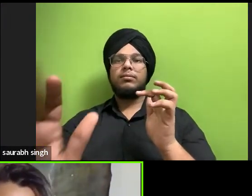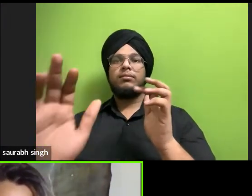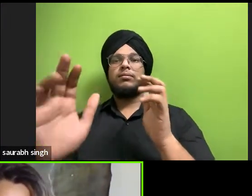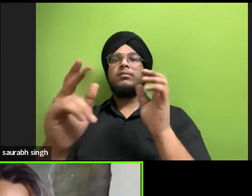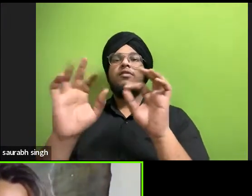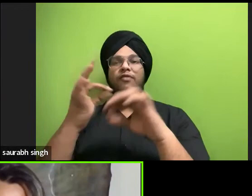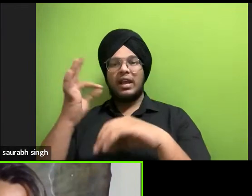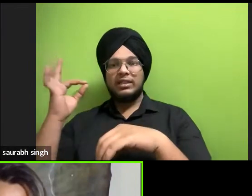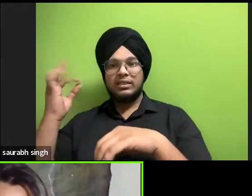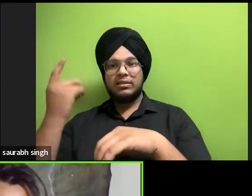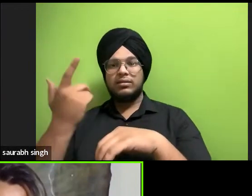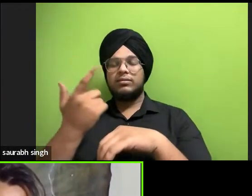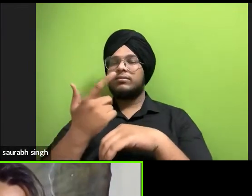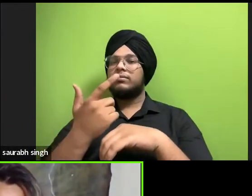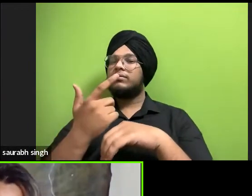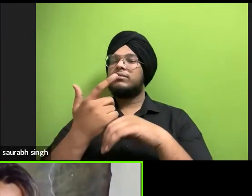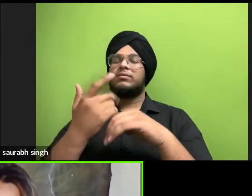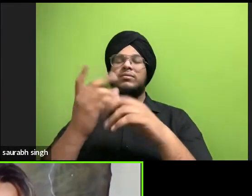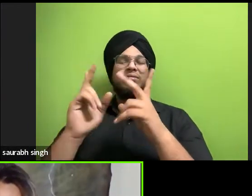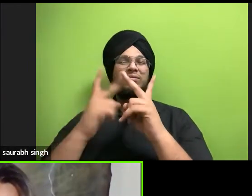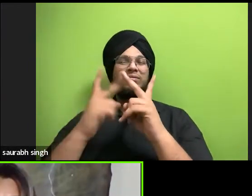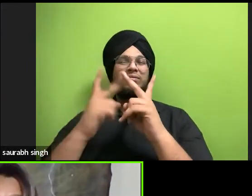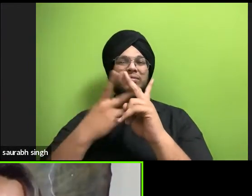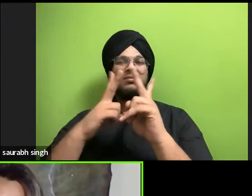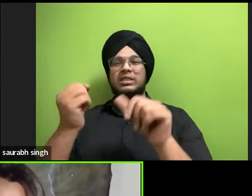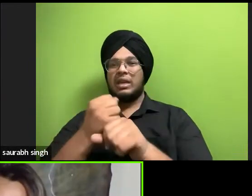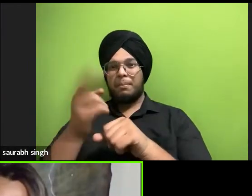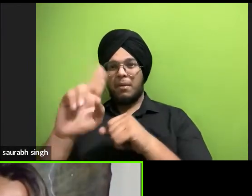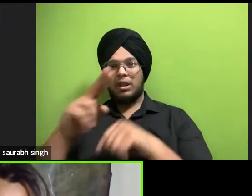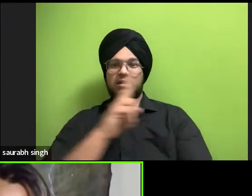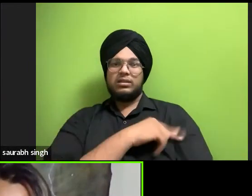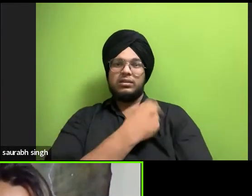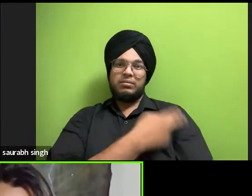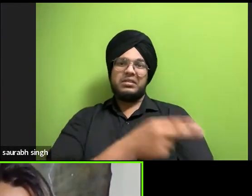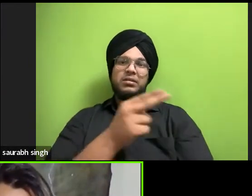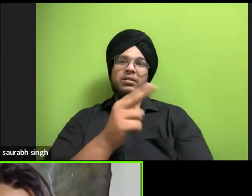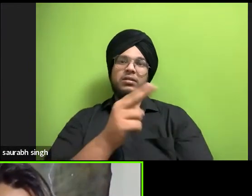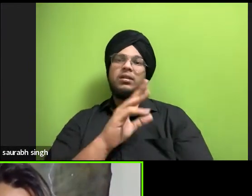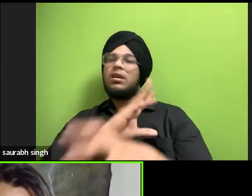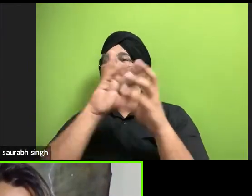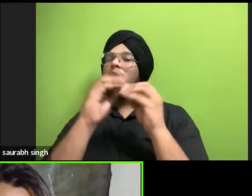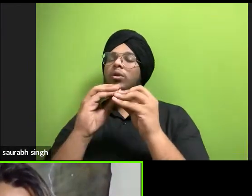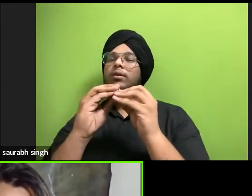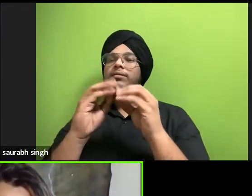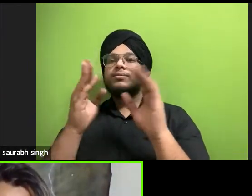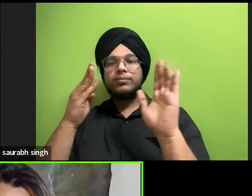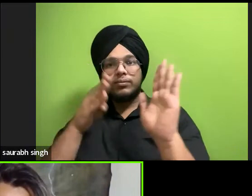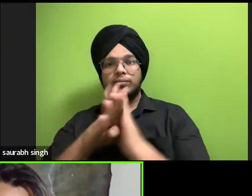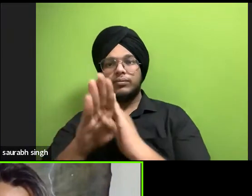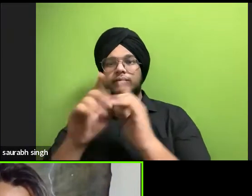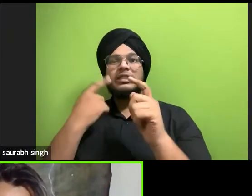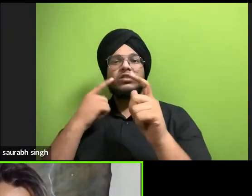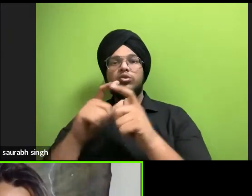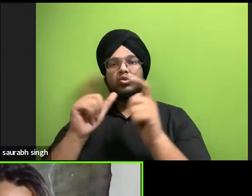French, Swiss, German. They're all inside the institution, and I feel